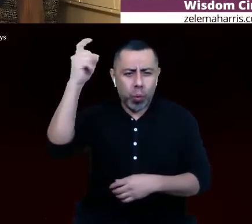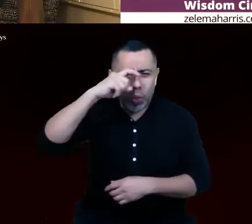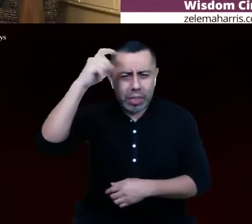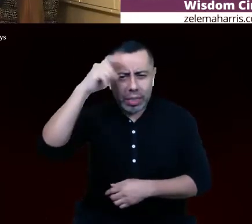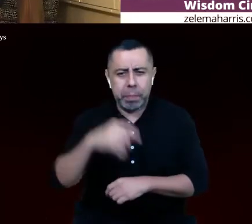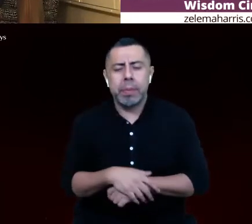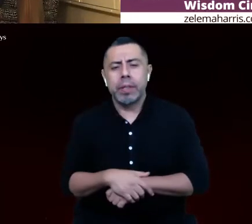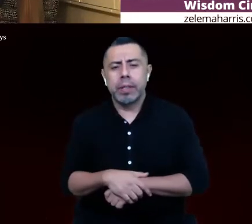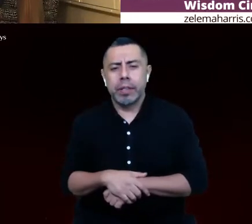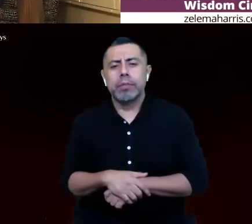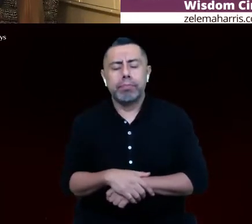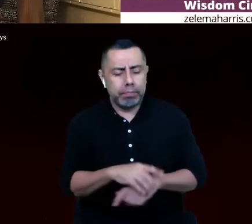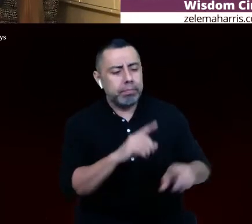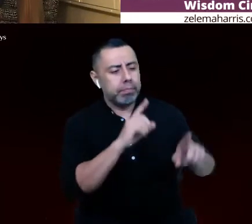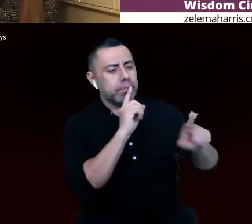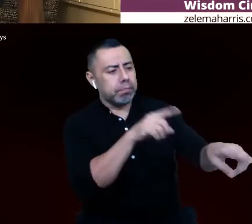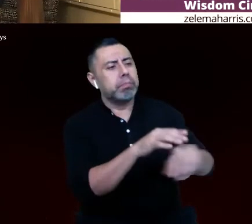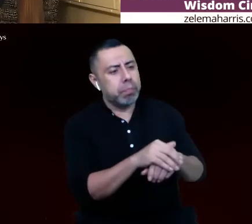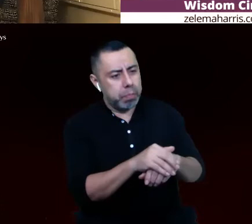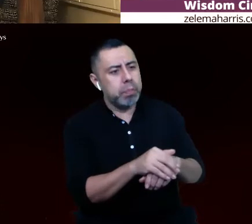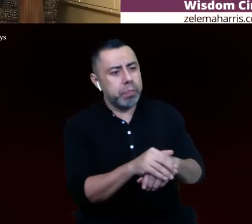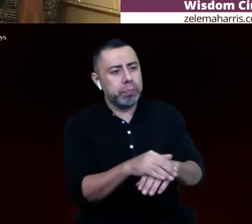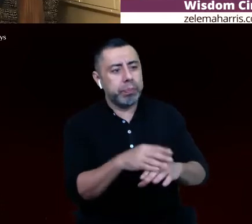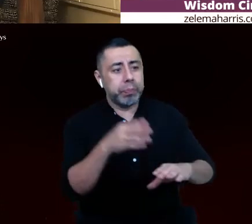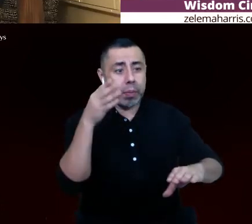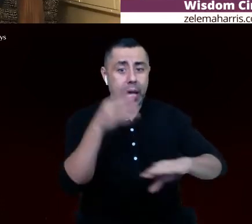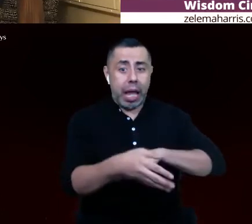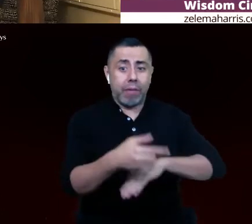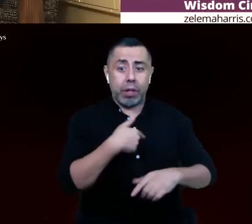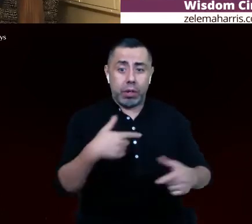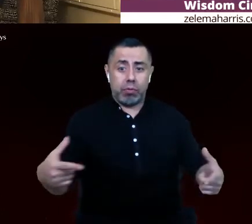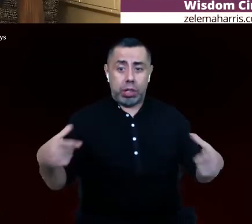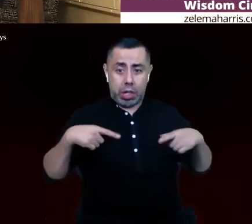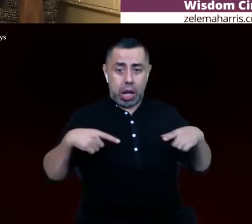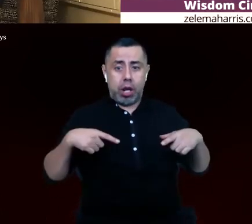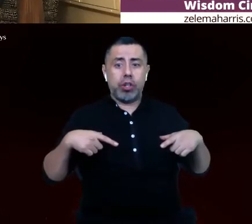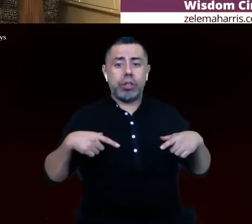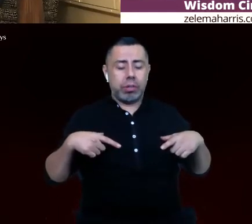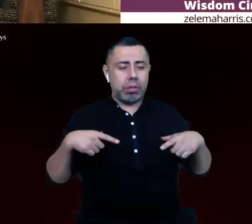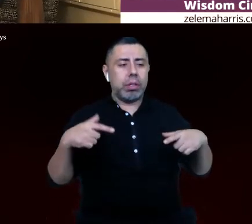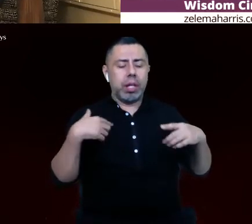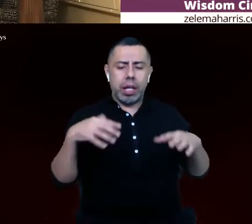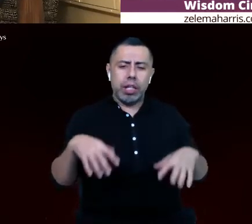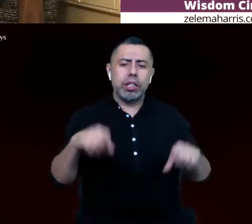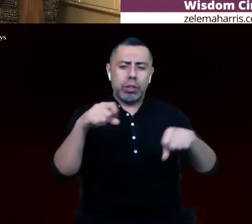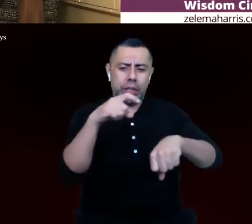period after retirement where I devoted all of my time